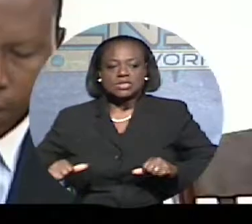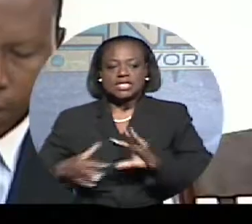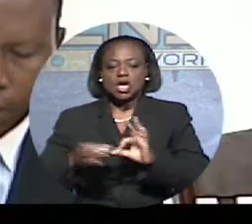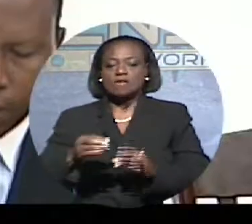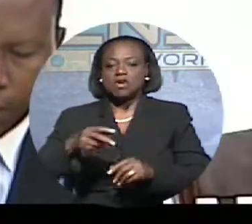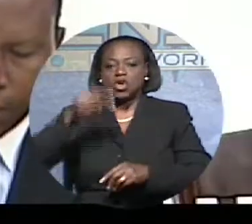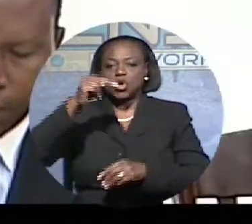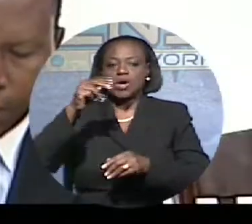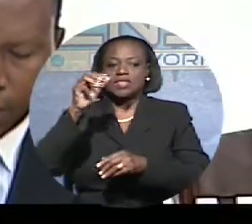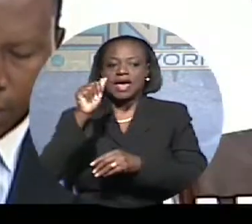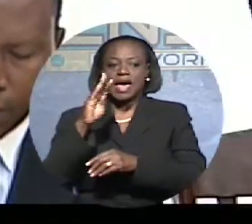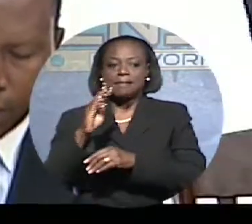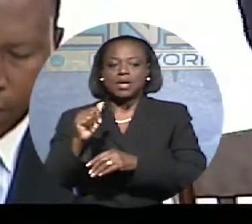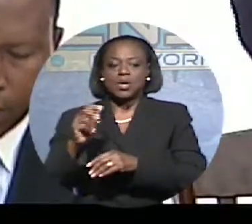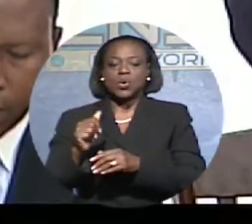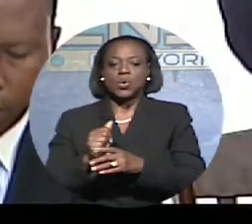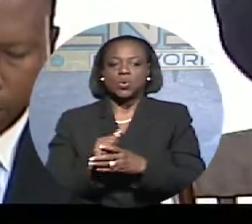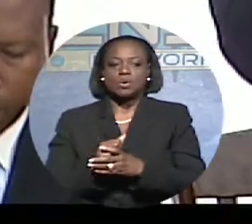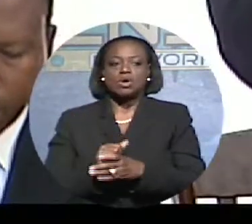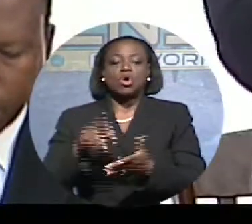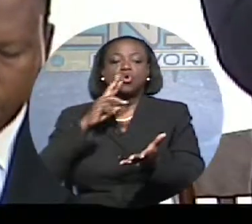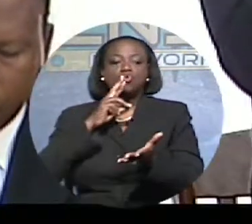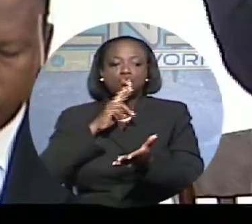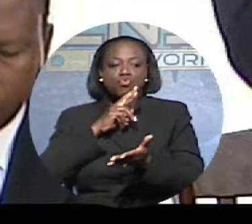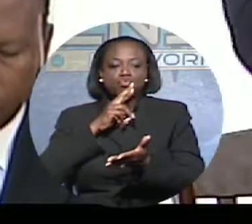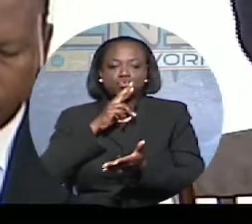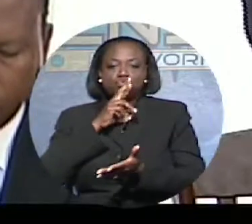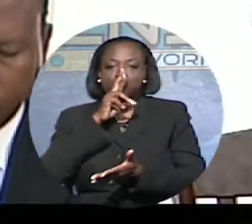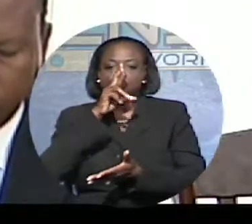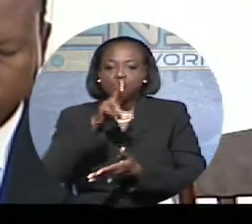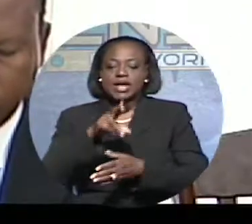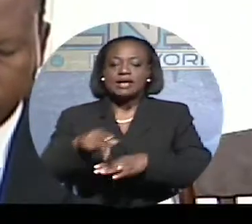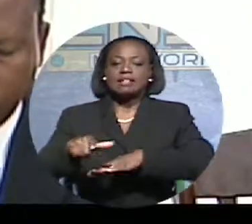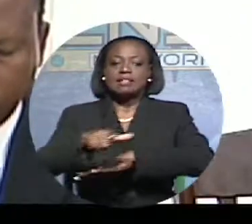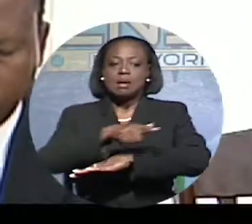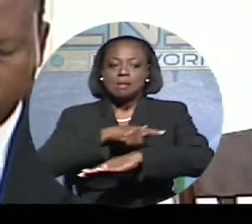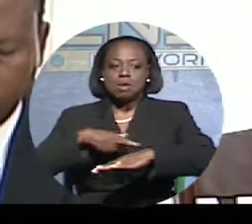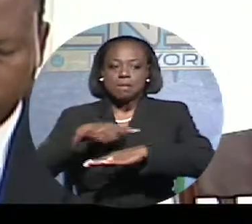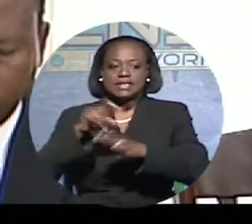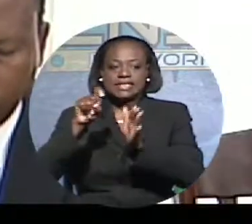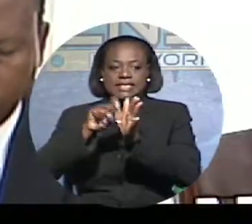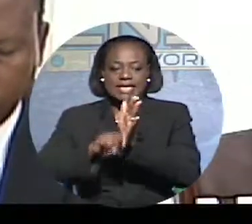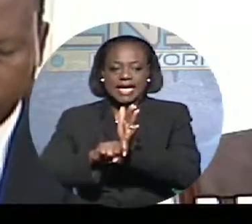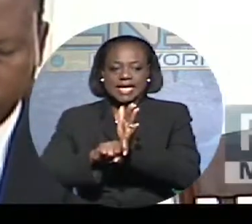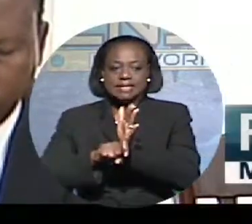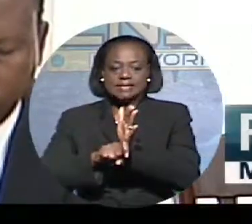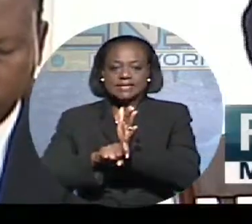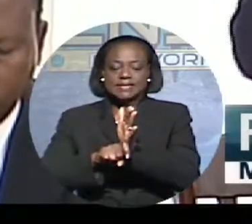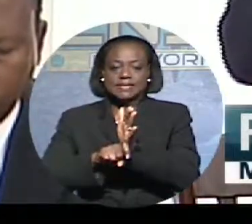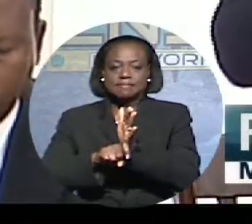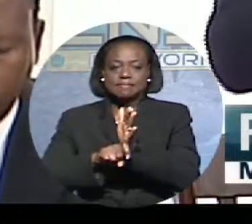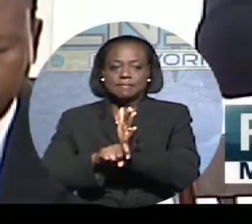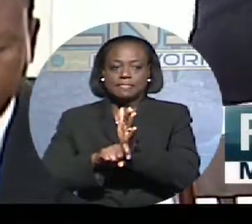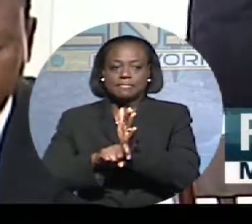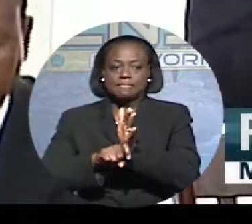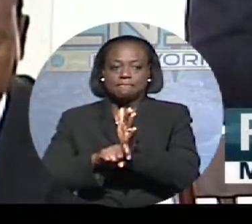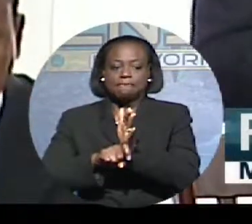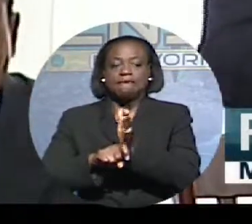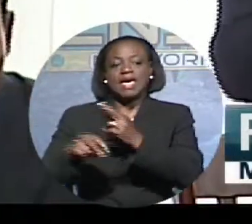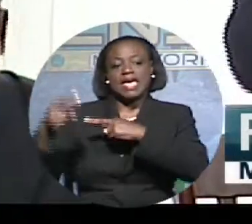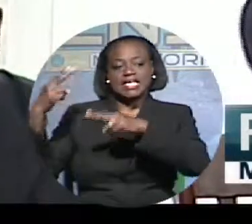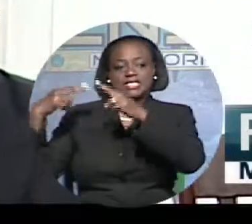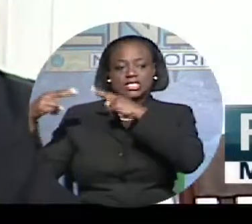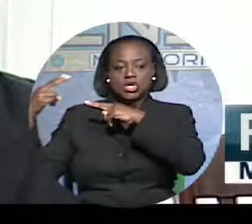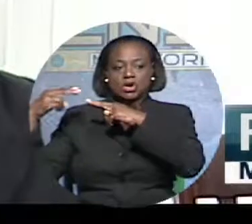development. Real property tax, which is really an excise tax in connection to real estate investments, were historically incurred